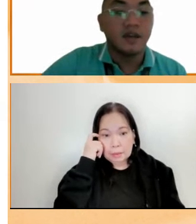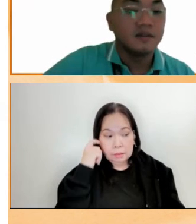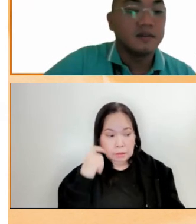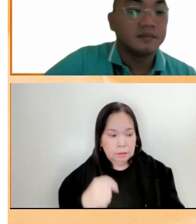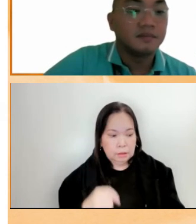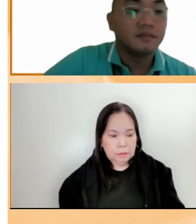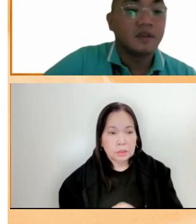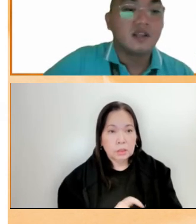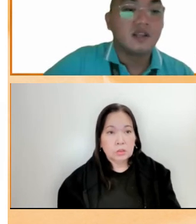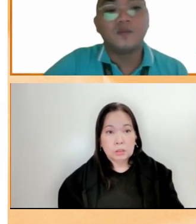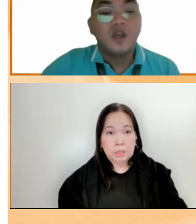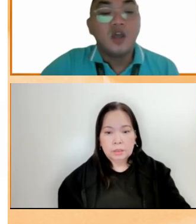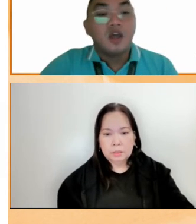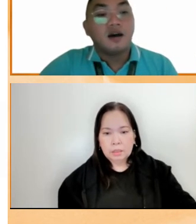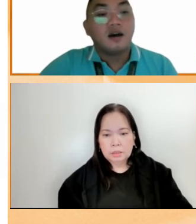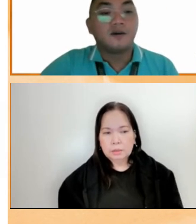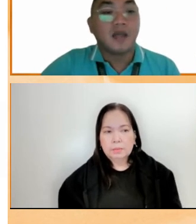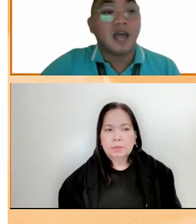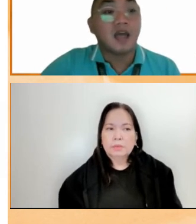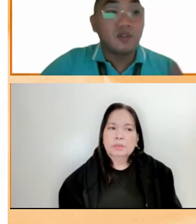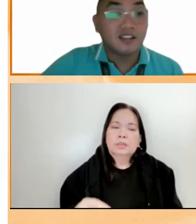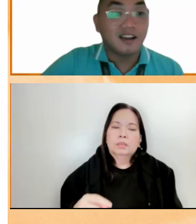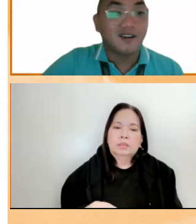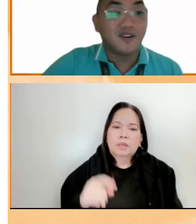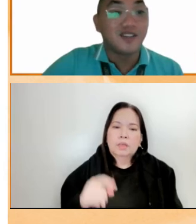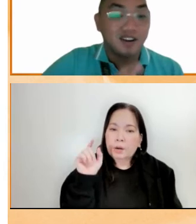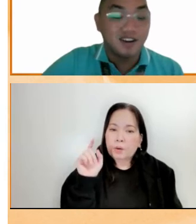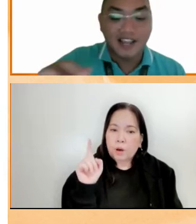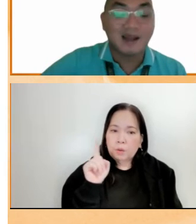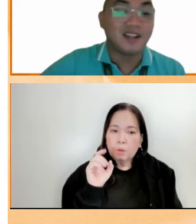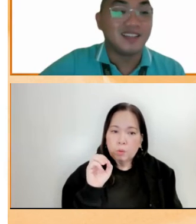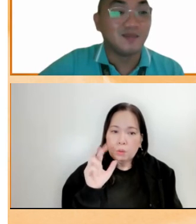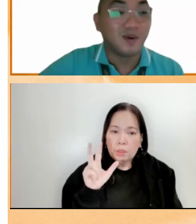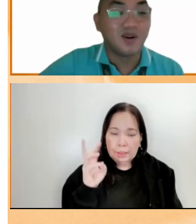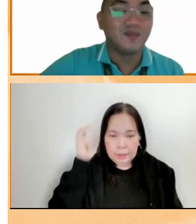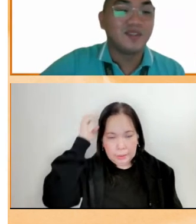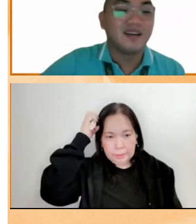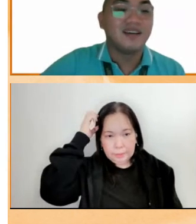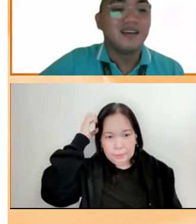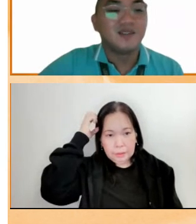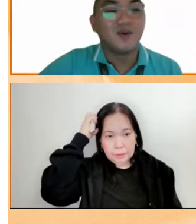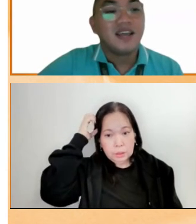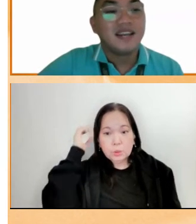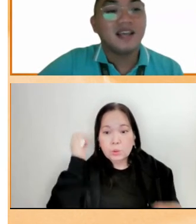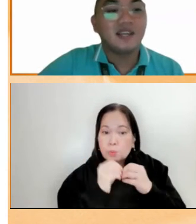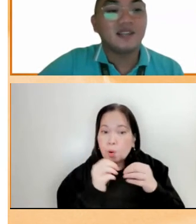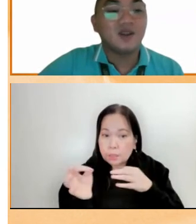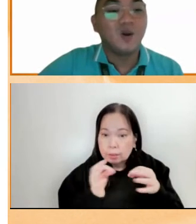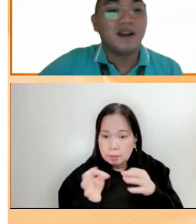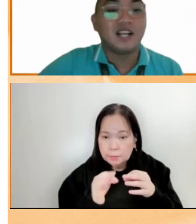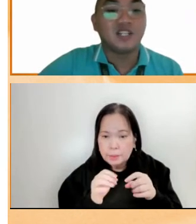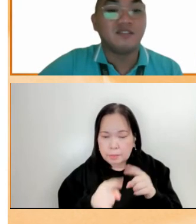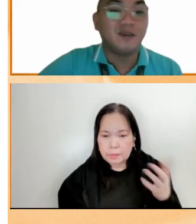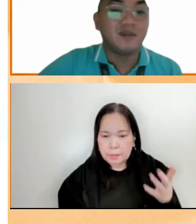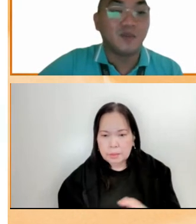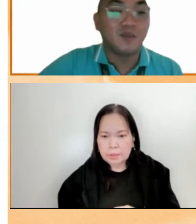okay. So, I would not further elaborate this more, no? So next is the Global and